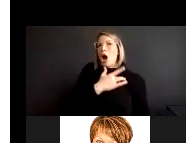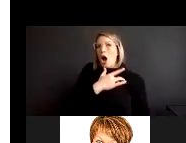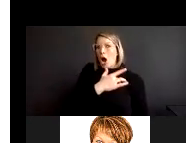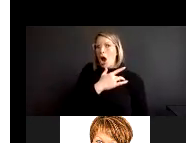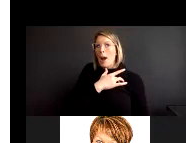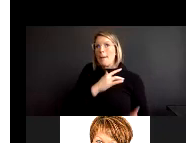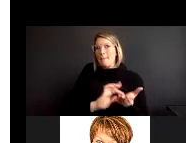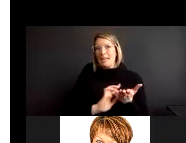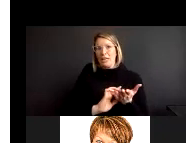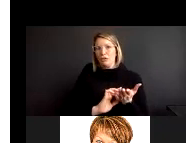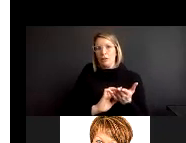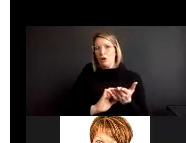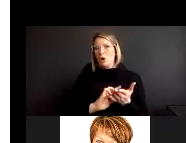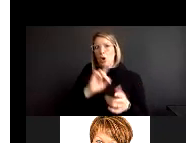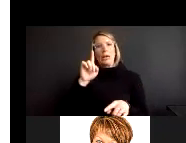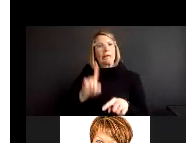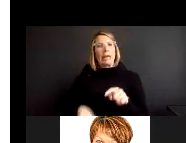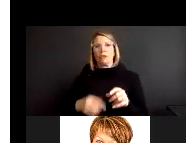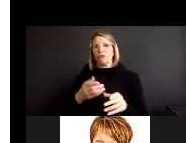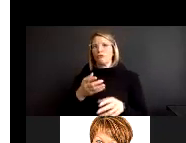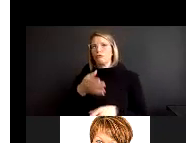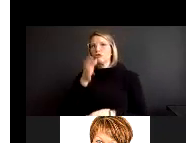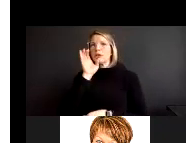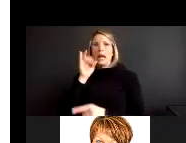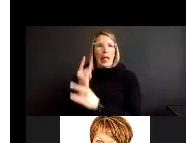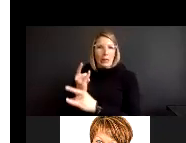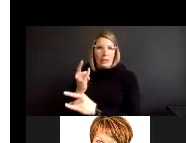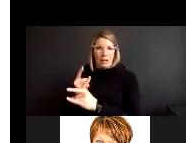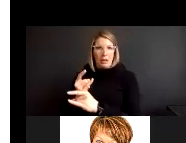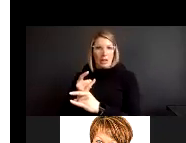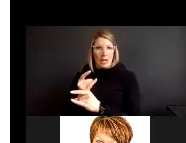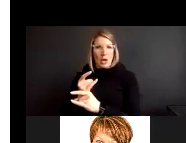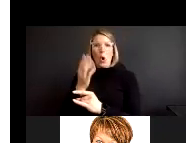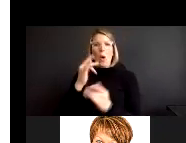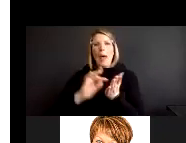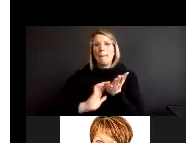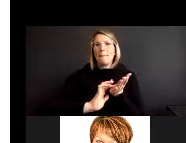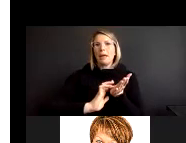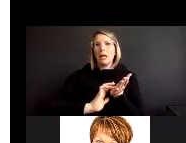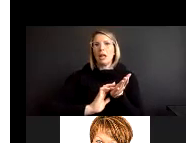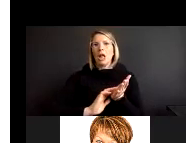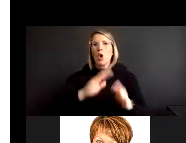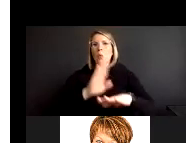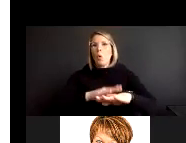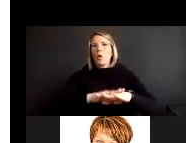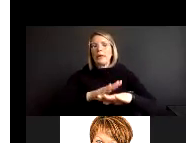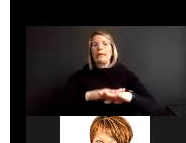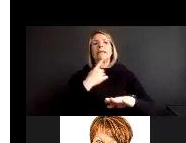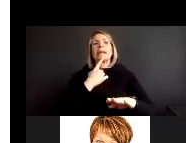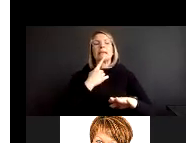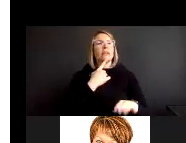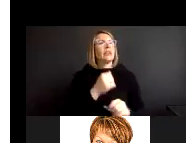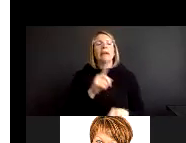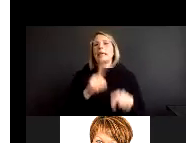mix this with alcohol. I've read the articles, like if you take these pills with booze, you may kill yourself. I understand that, but that's